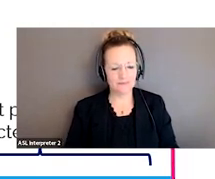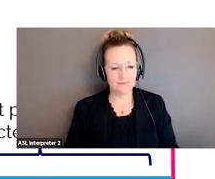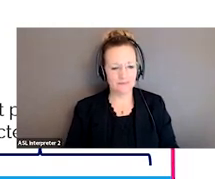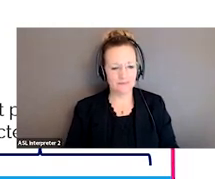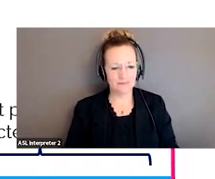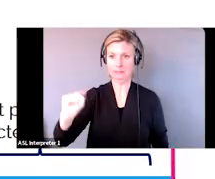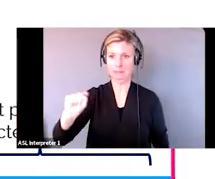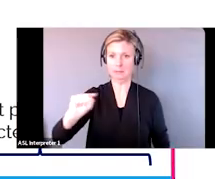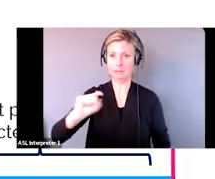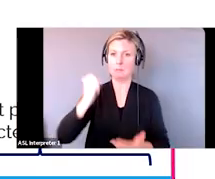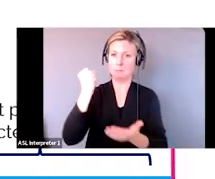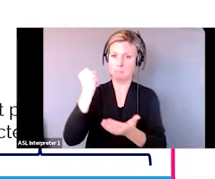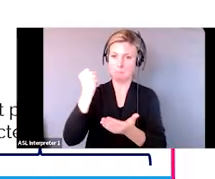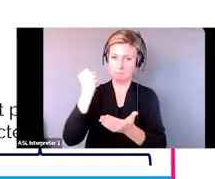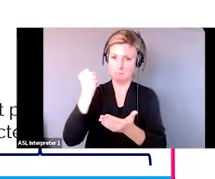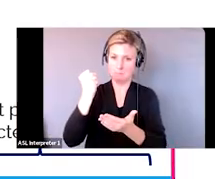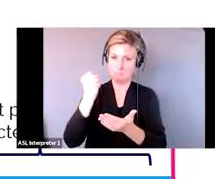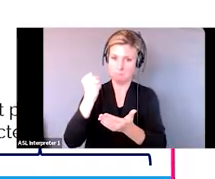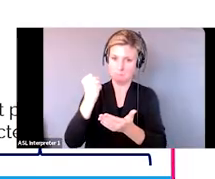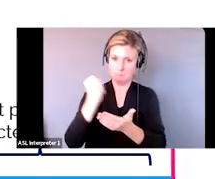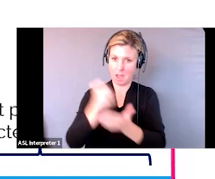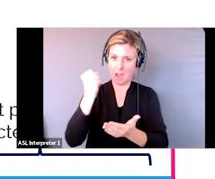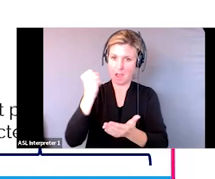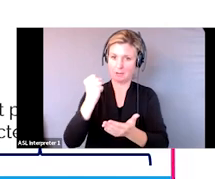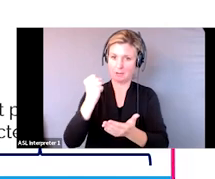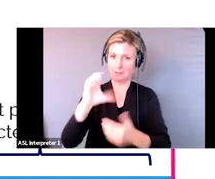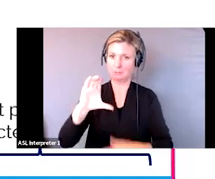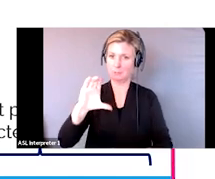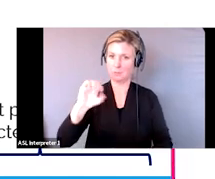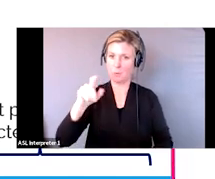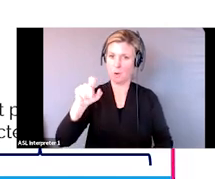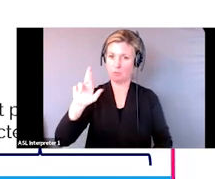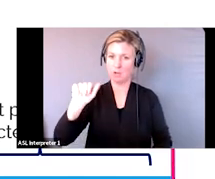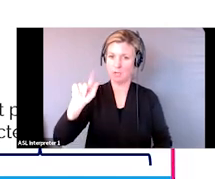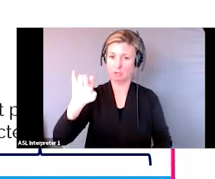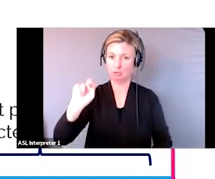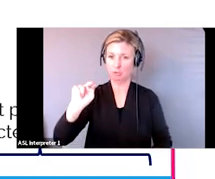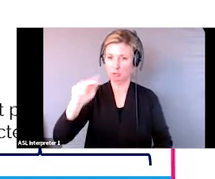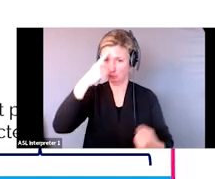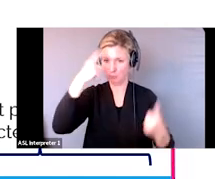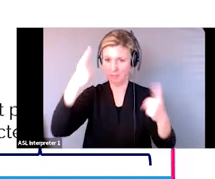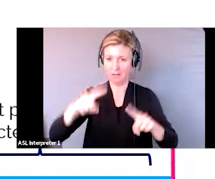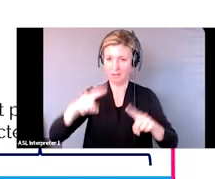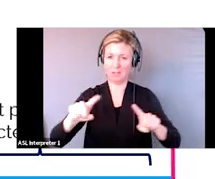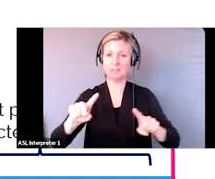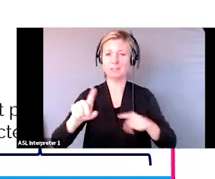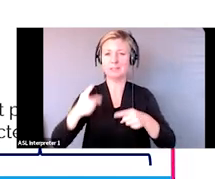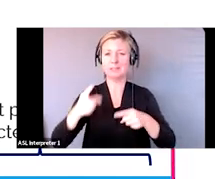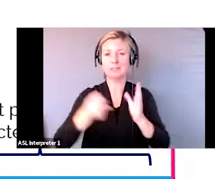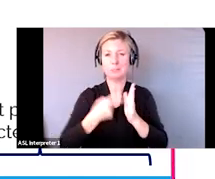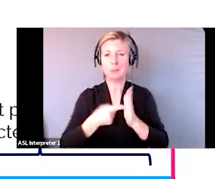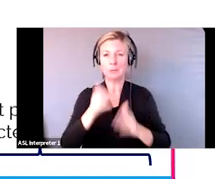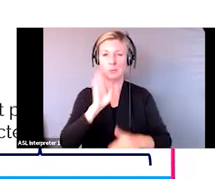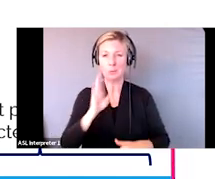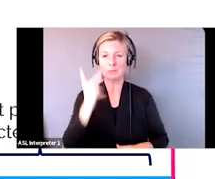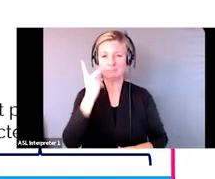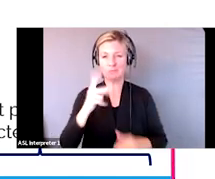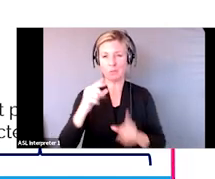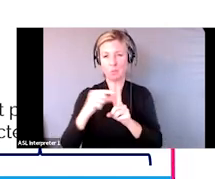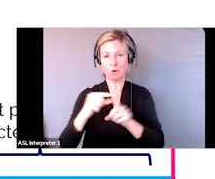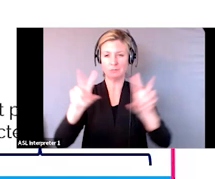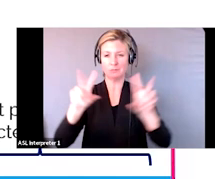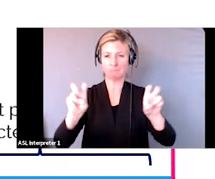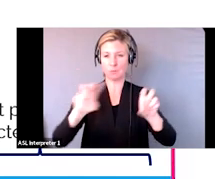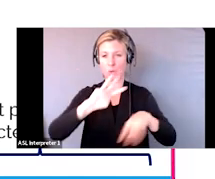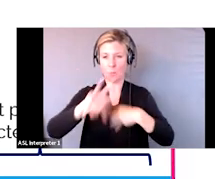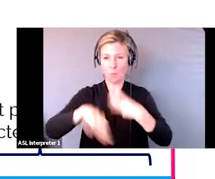application. This is the world patent that sometimes you'll hear it referred to. It's not on its own ever